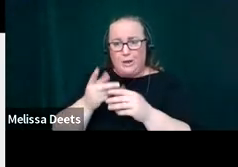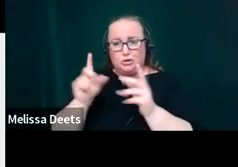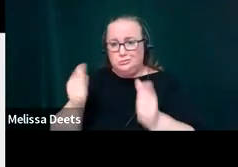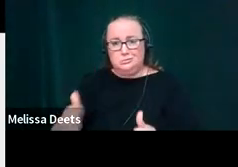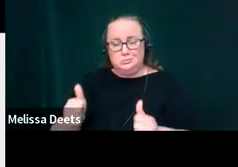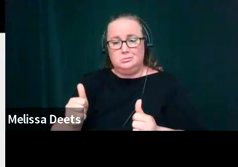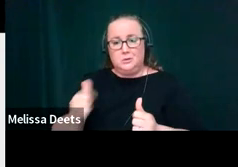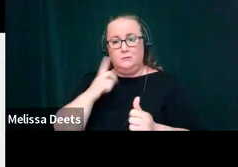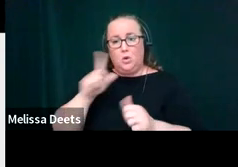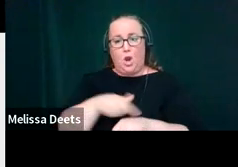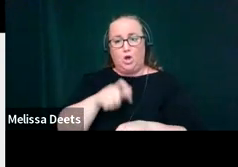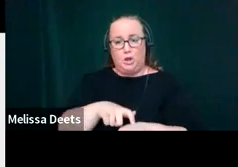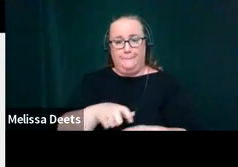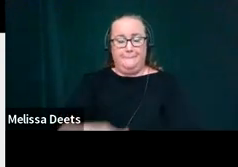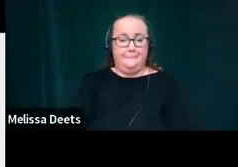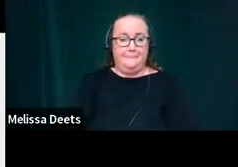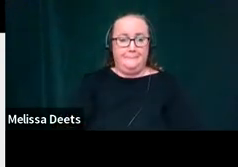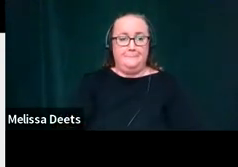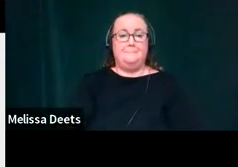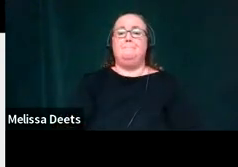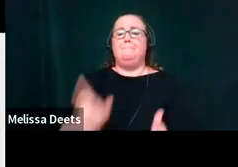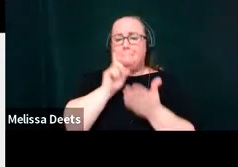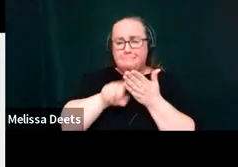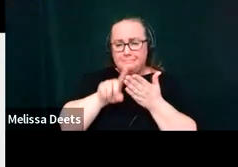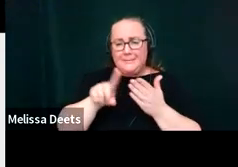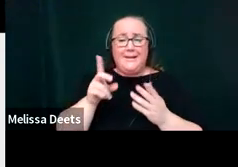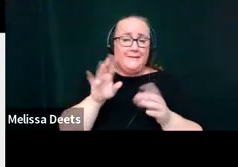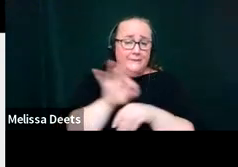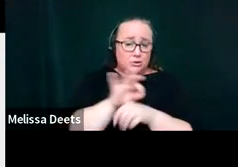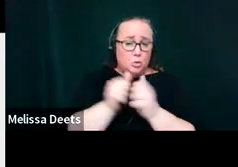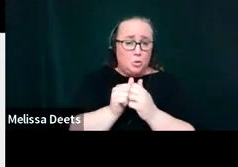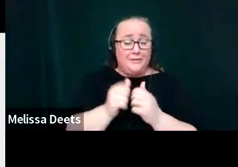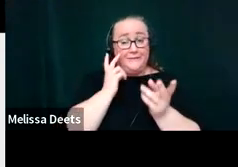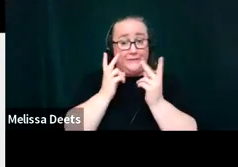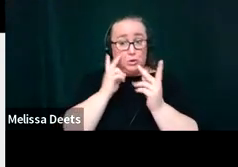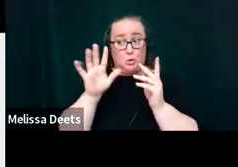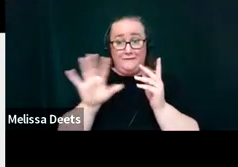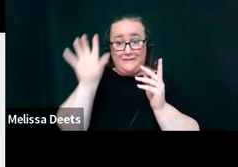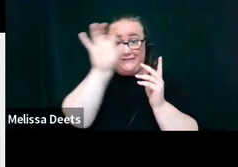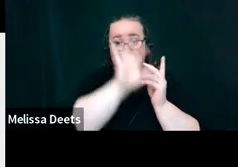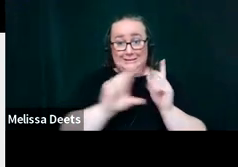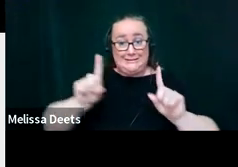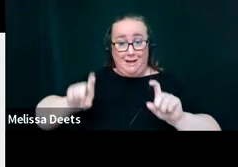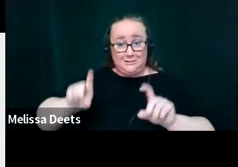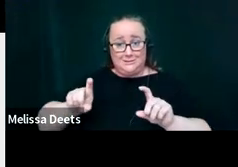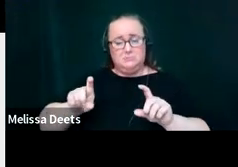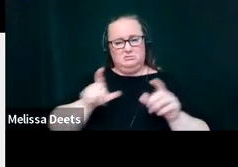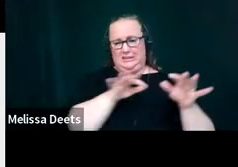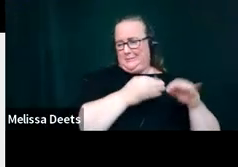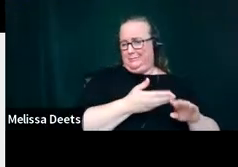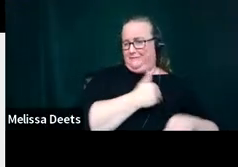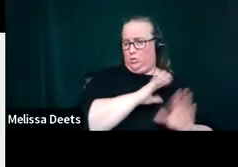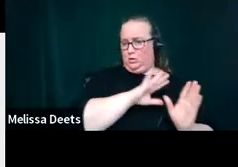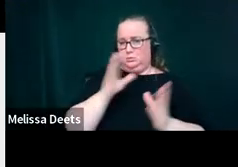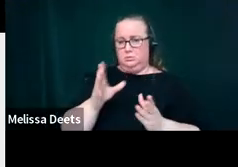duration. We're going to be looking at function with visual field testing, which we went over a little bit earlier, and probably